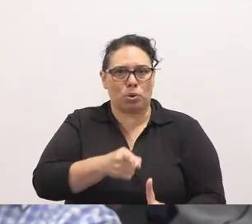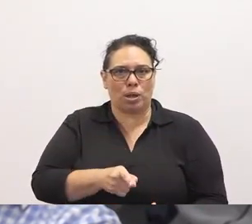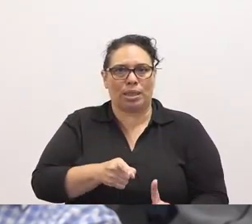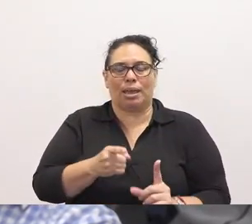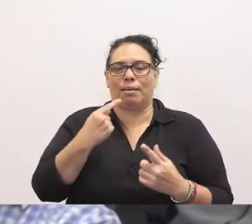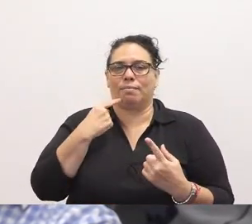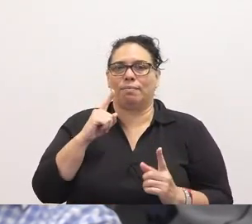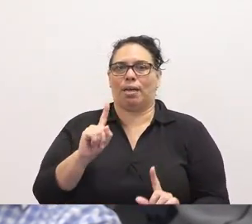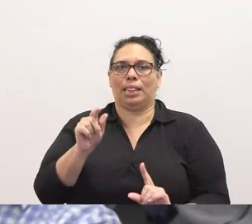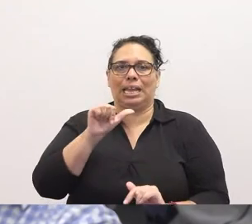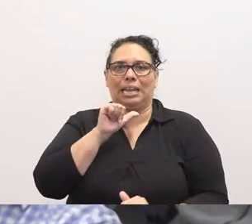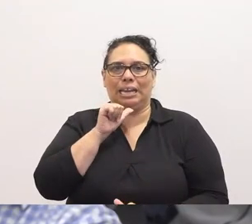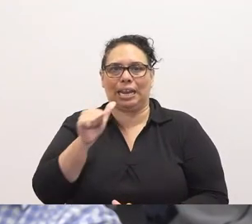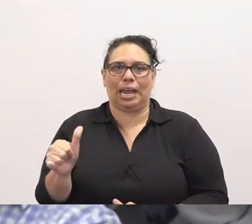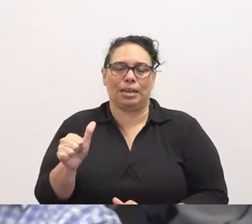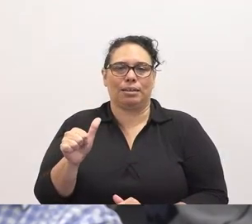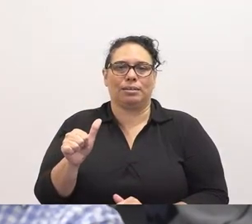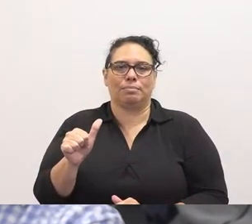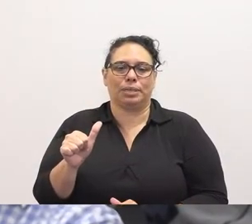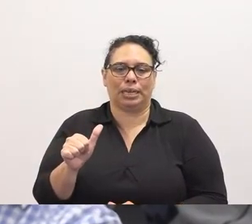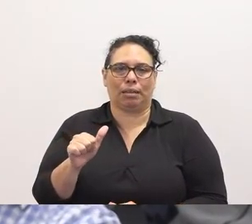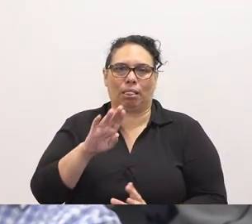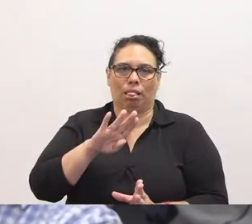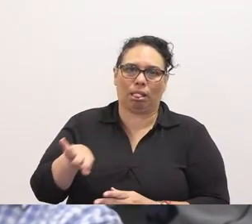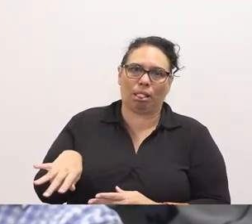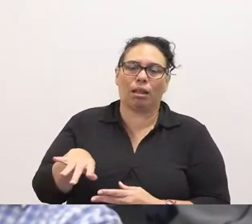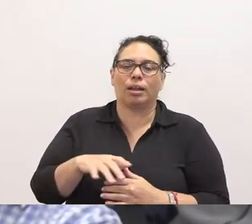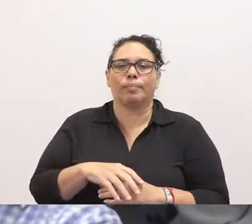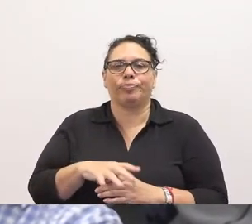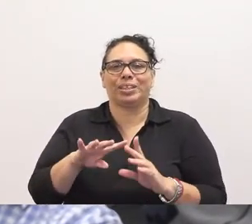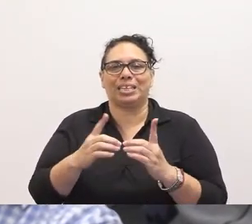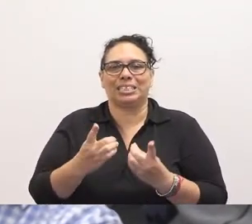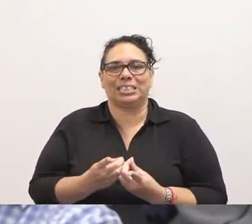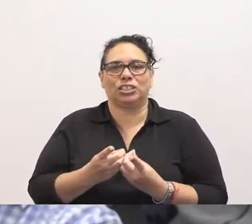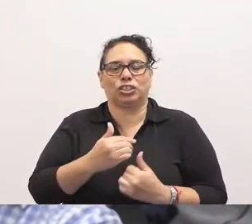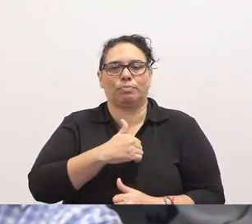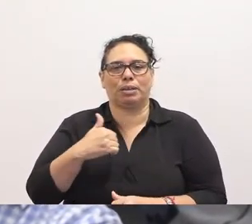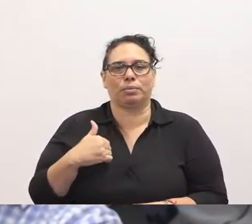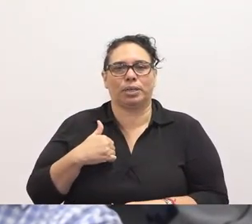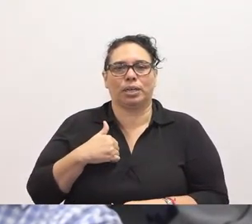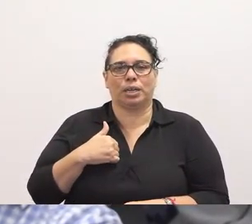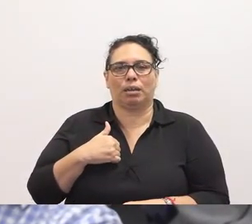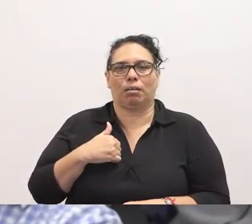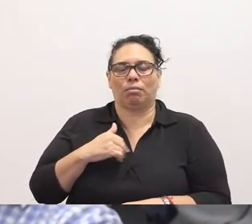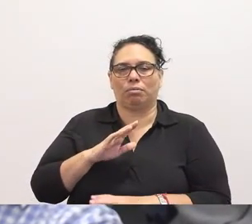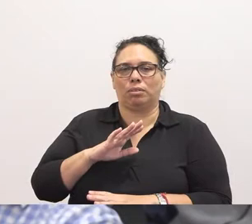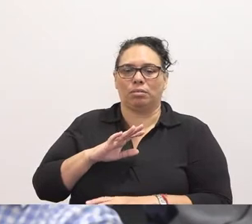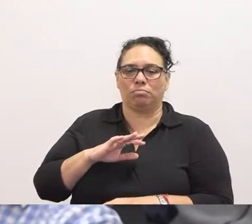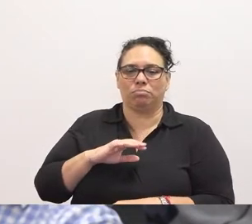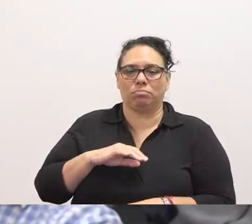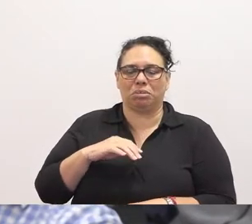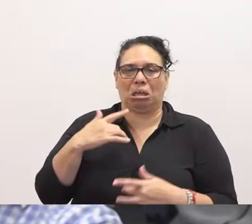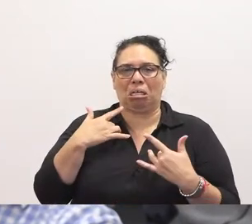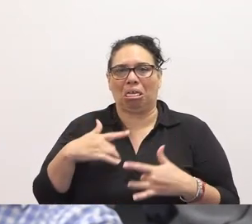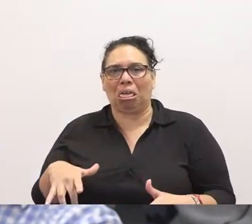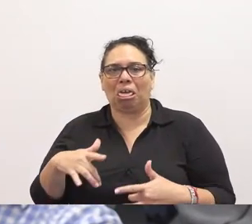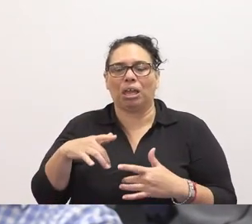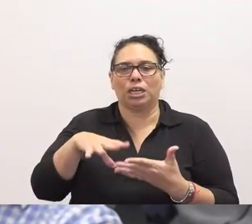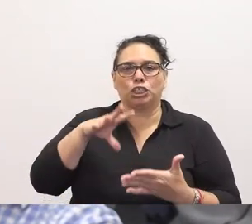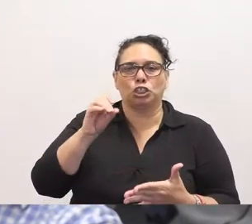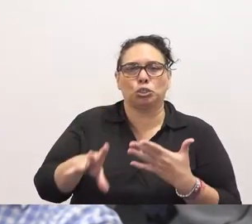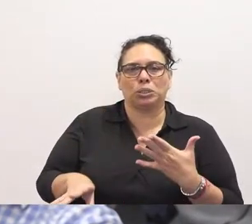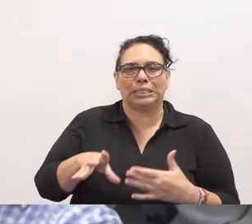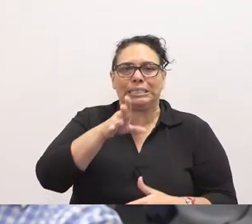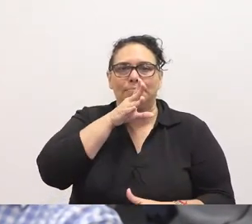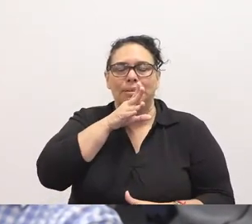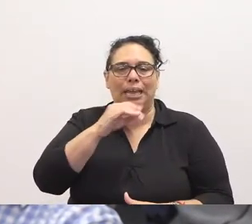dissuaded by the district member who in the holding room at the last meeting discouraged students to speak if their point had already been